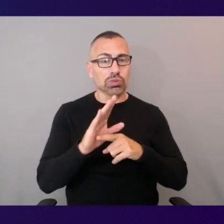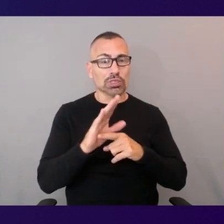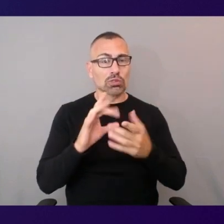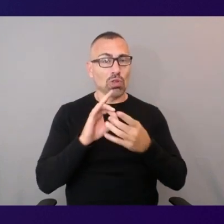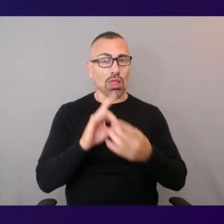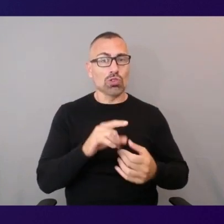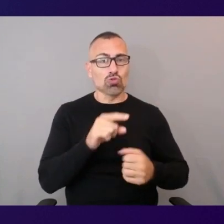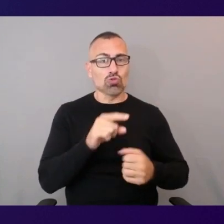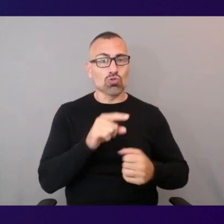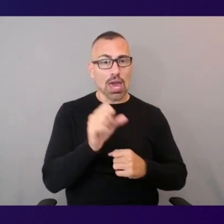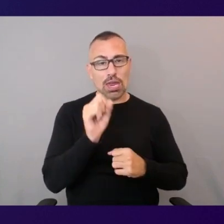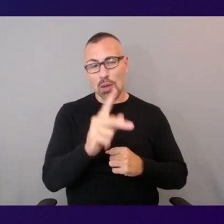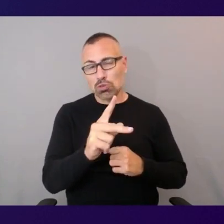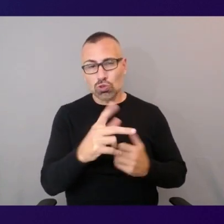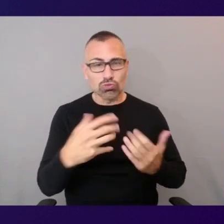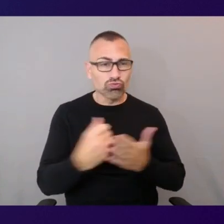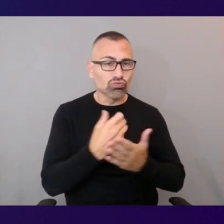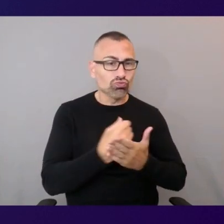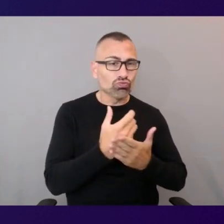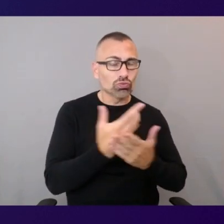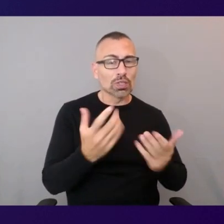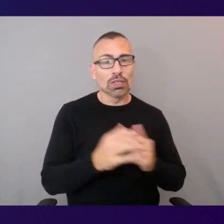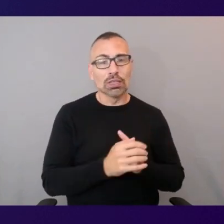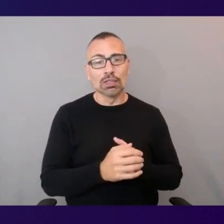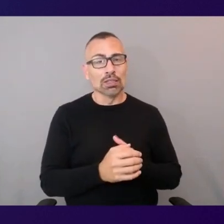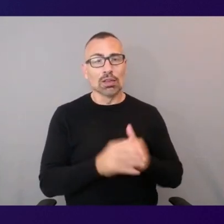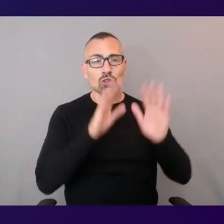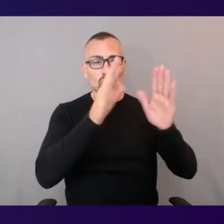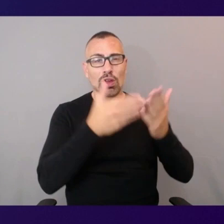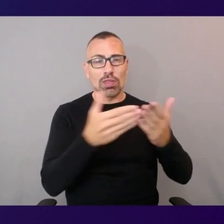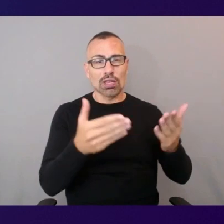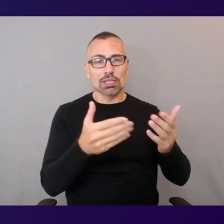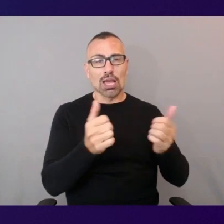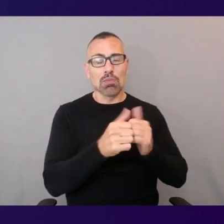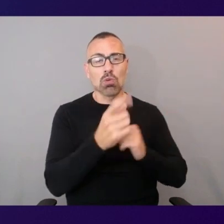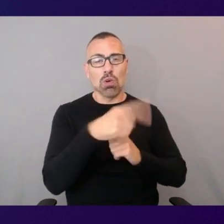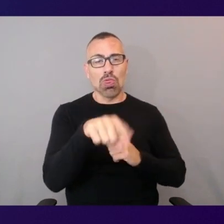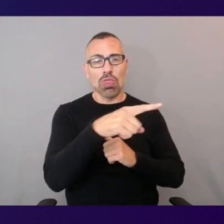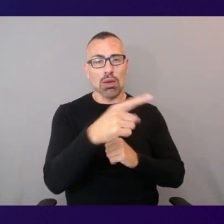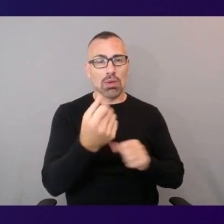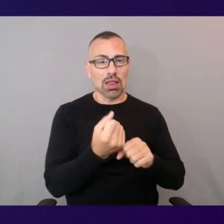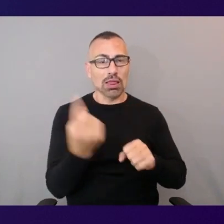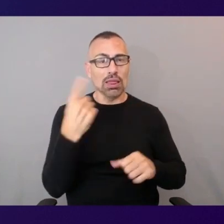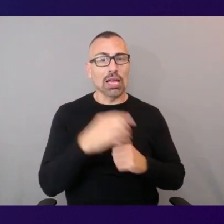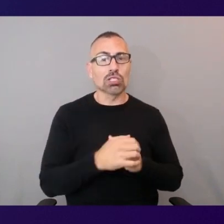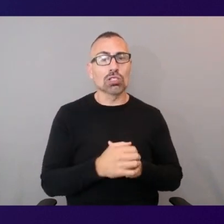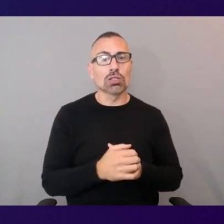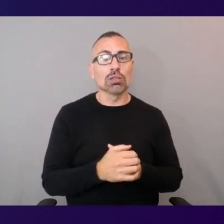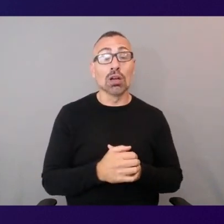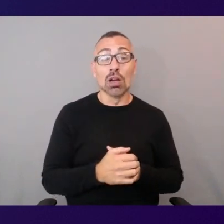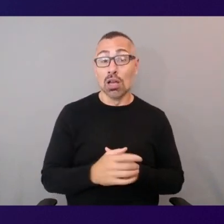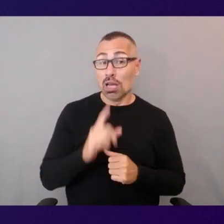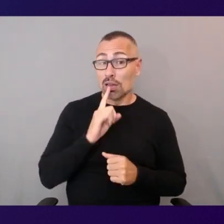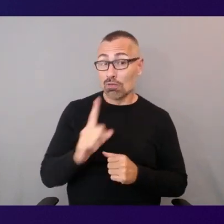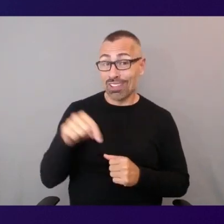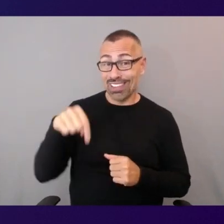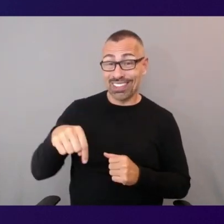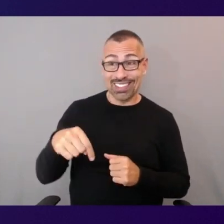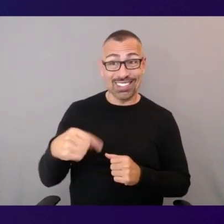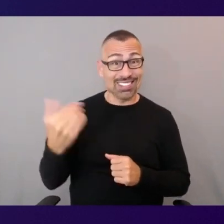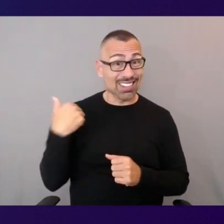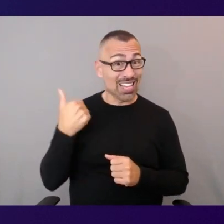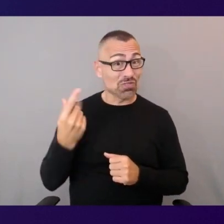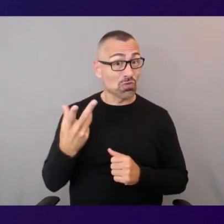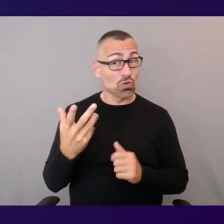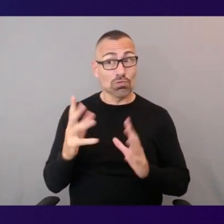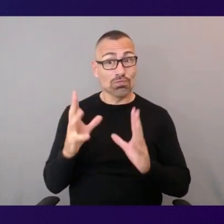opportunities. I could go on about that. Great stuff going on over the last year with them. And really, this last couple of sessions, we've talked